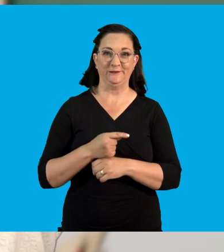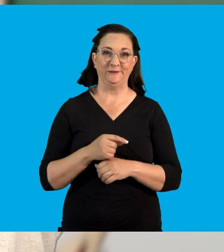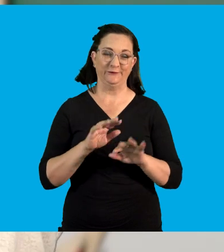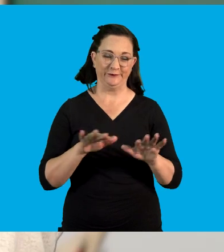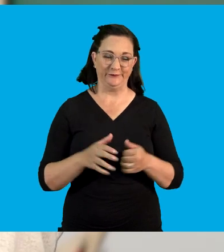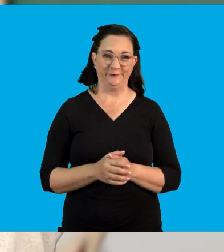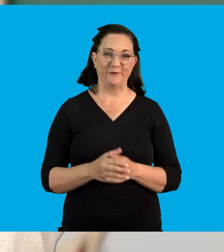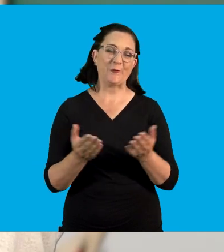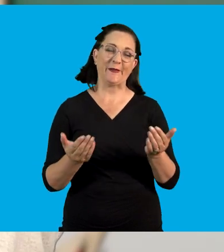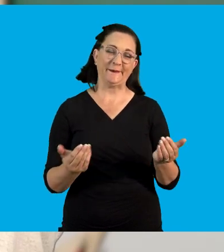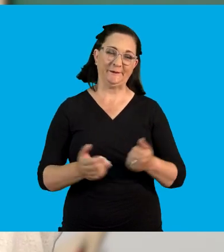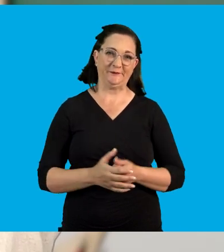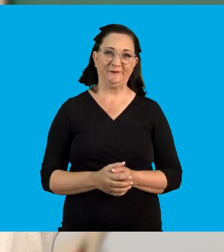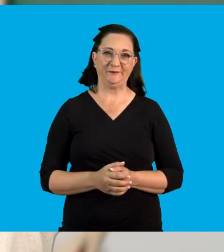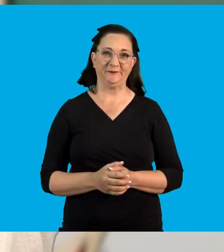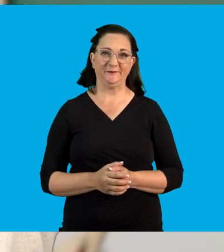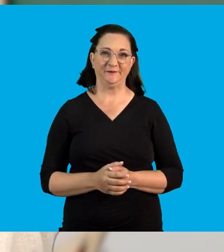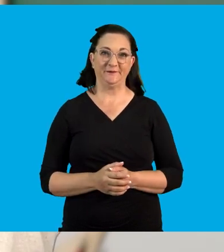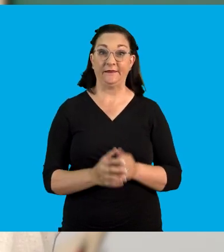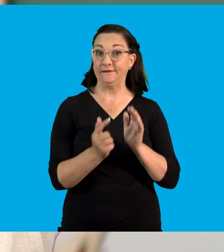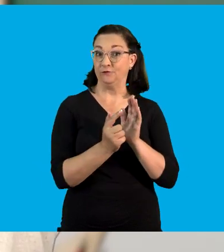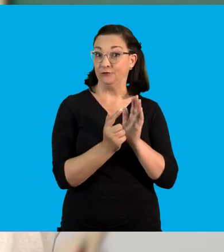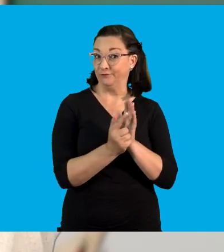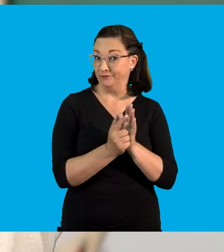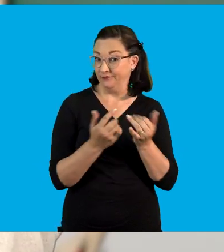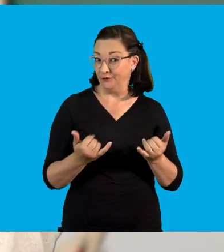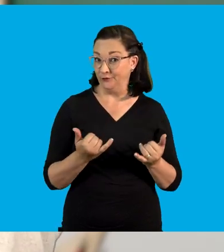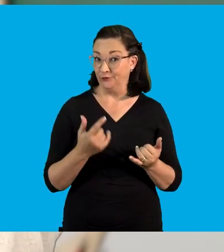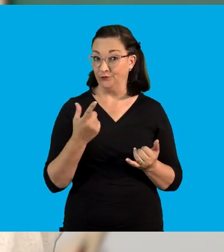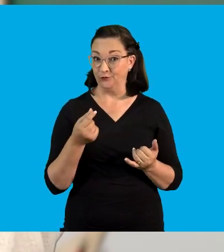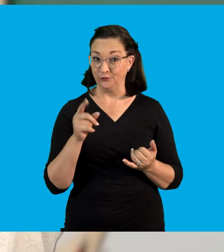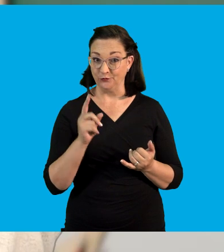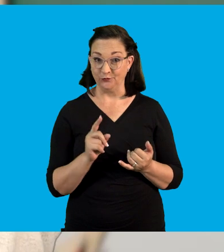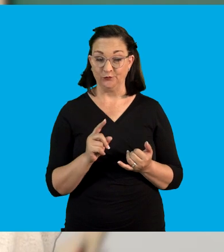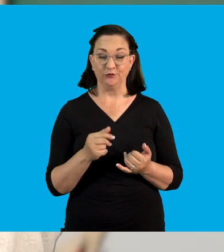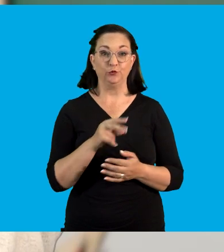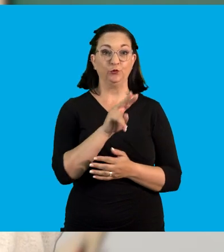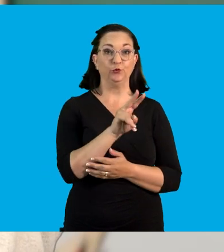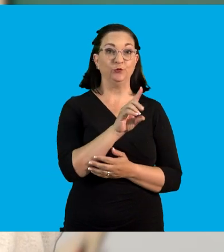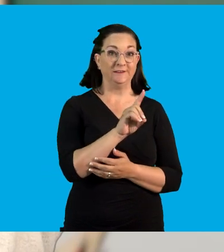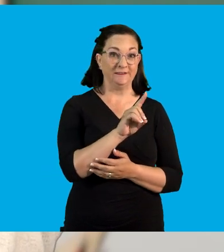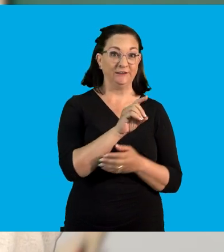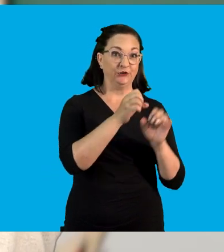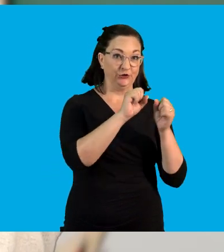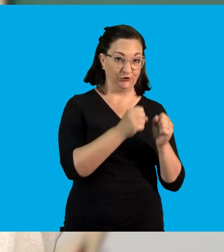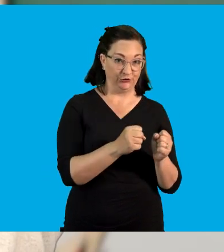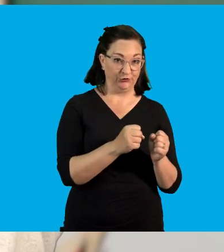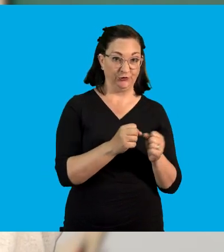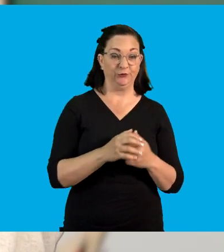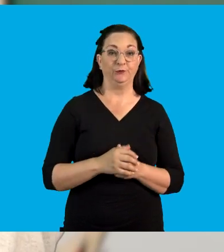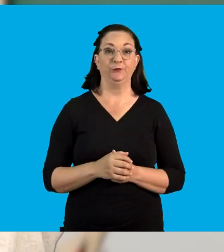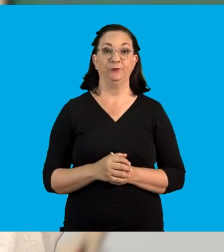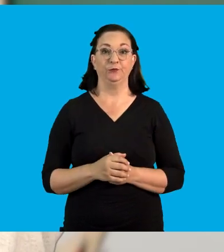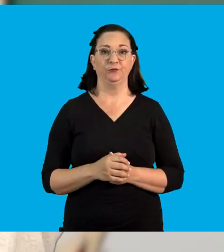Good day, learners. Welcome. In our lesson today, we're going to do geometry of 2D shapes. We're going